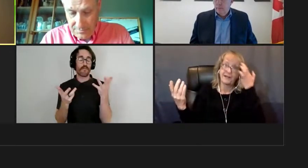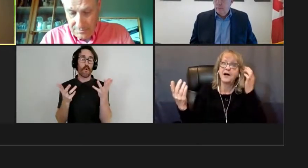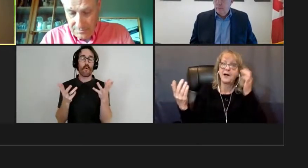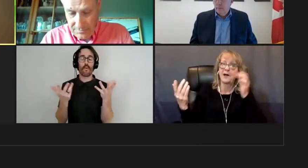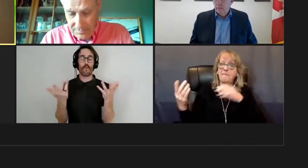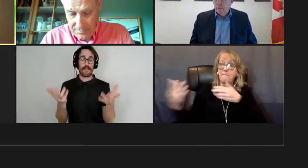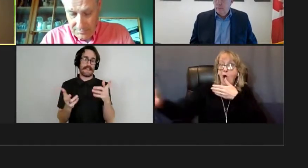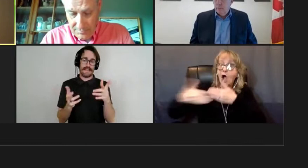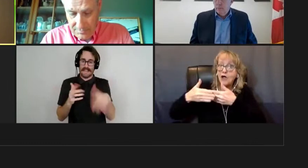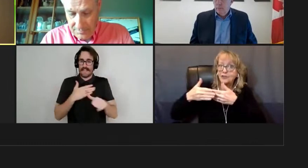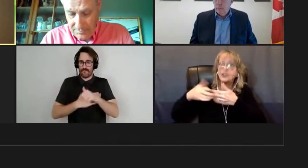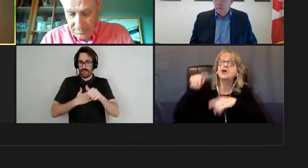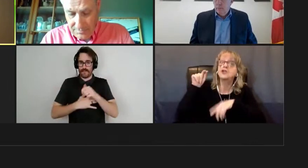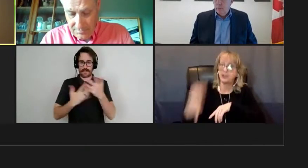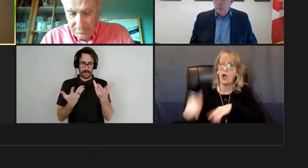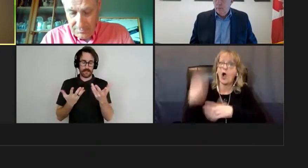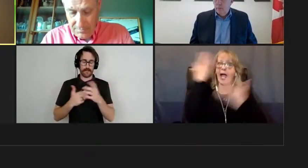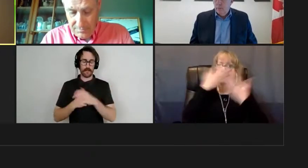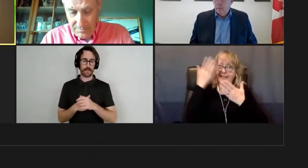and a risk.